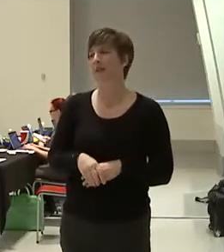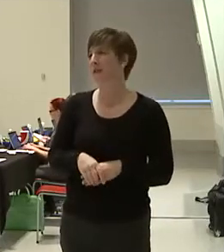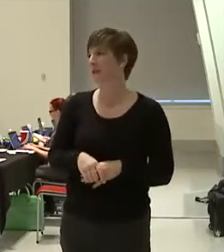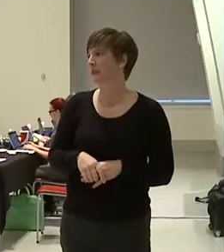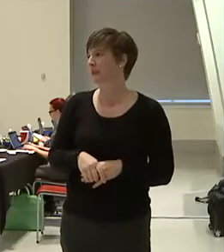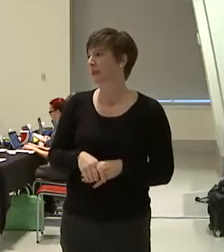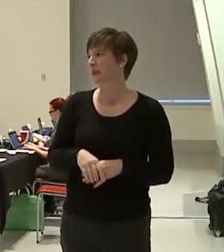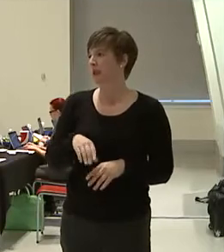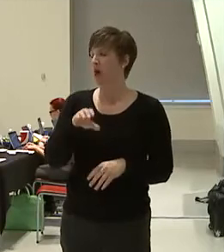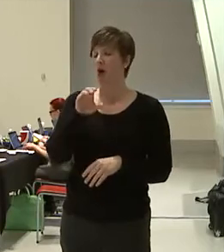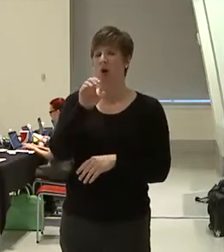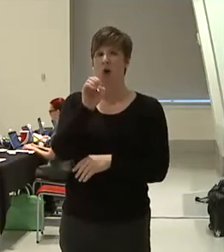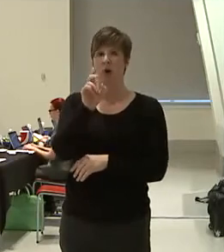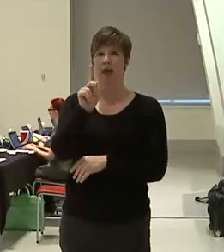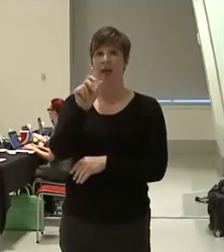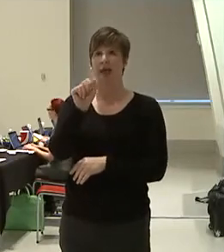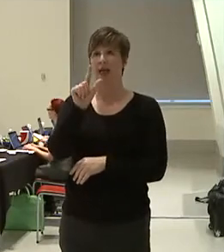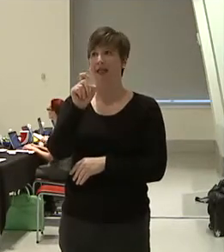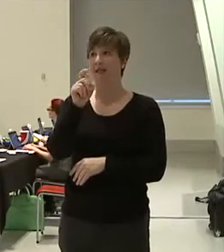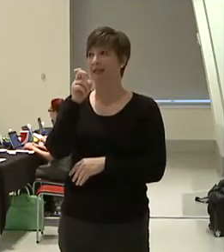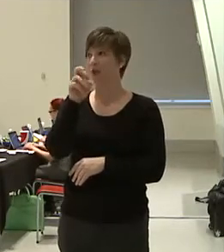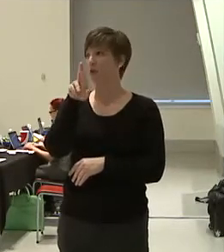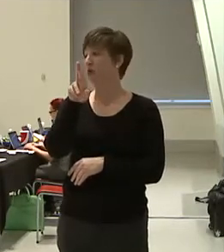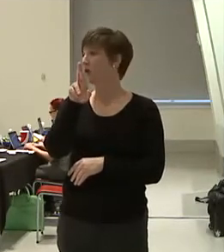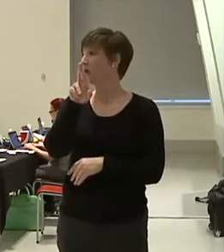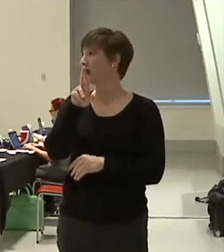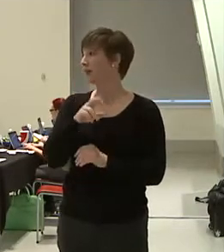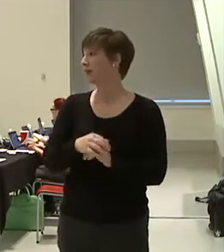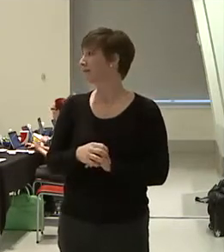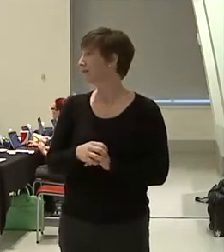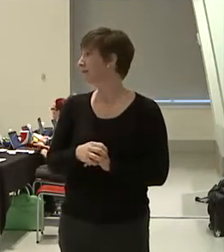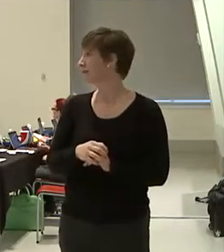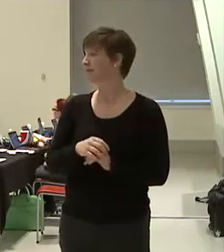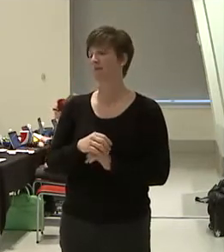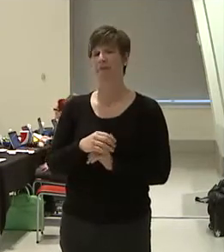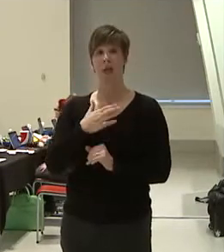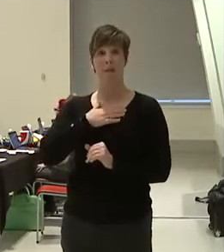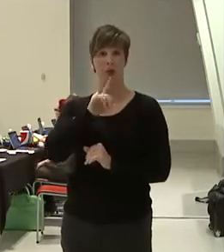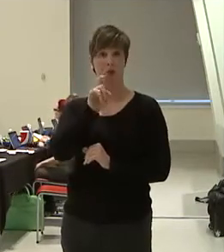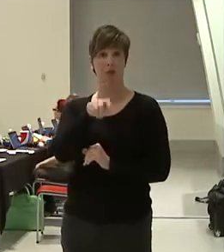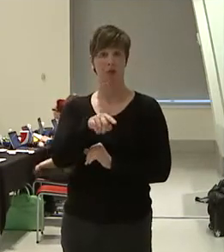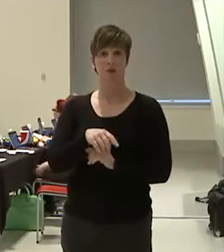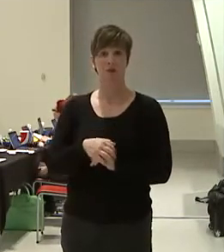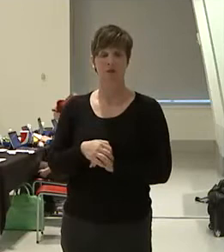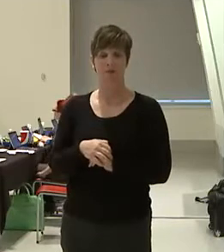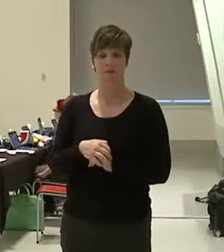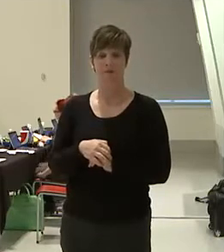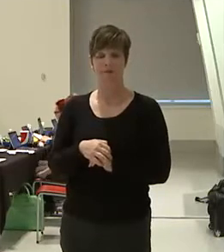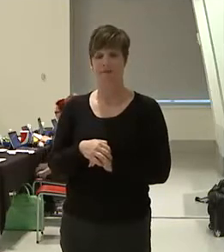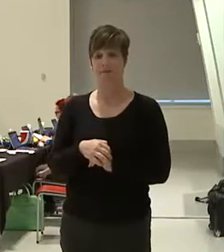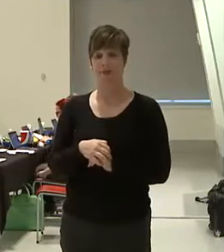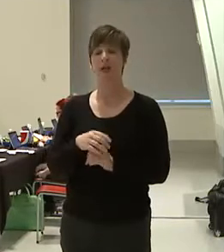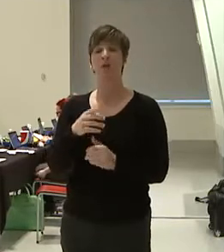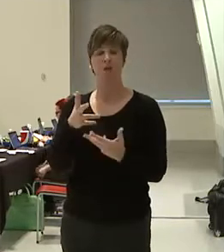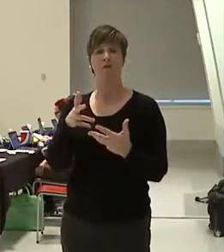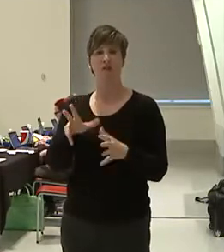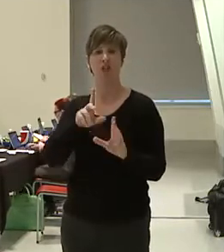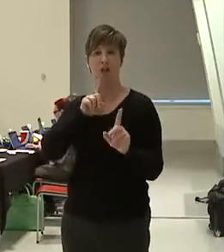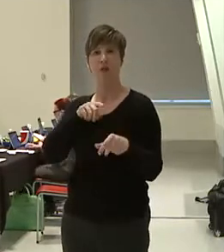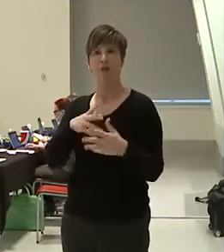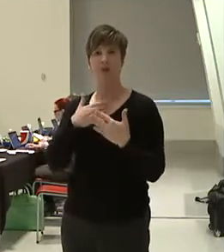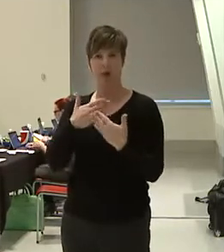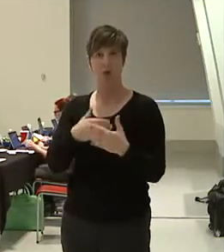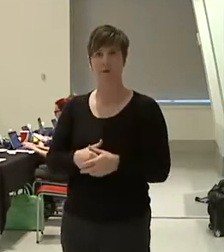Okay, Cedric Alexander, followed by Brittany Packnett. Mr. Chairman, my question got answered. Thank you. Thank you, Brittany.